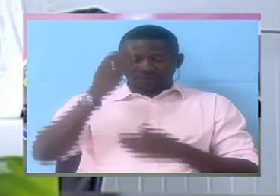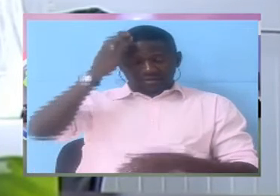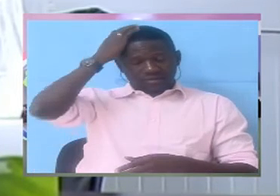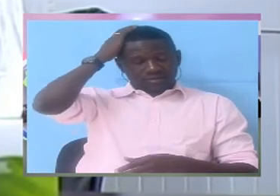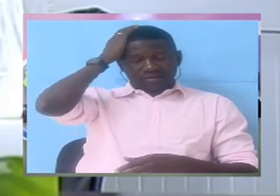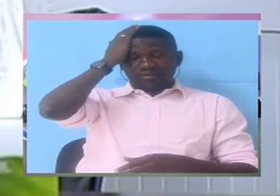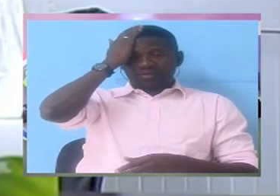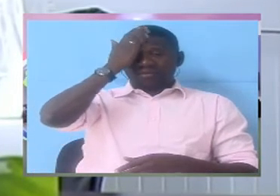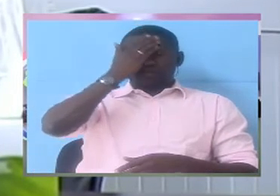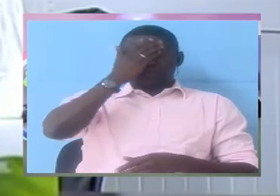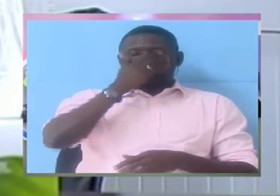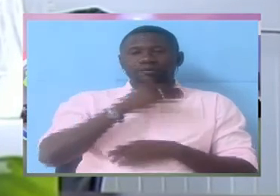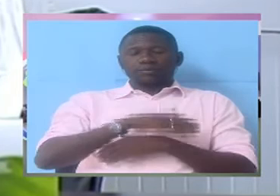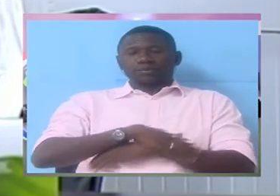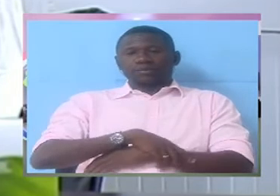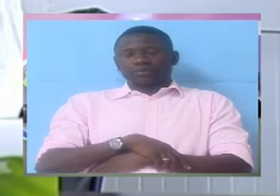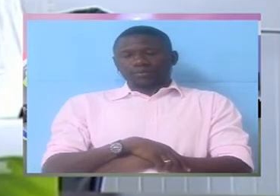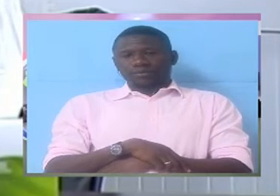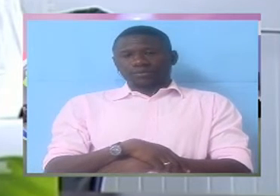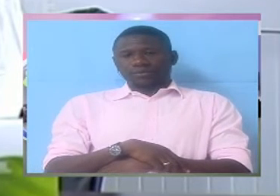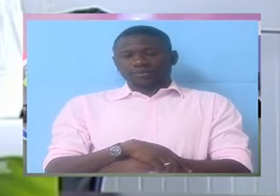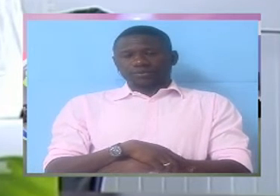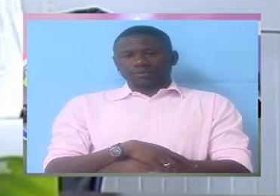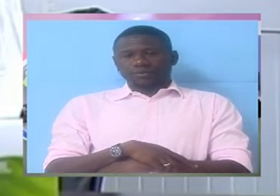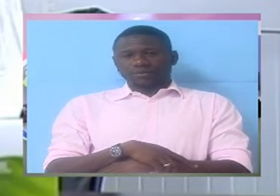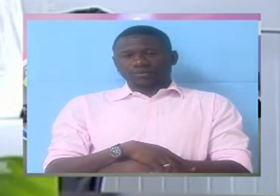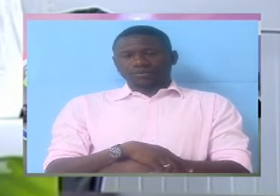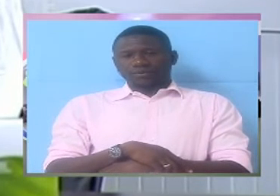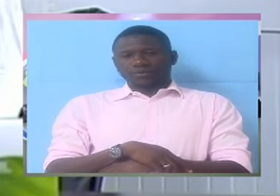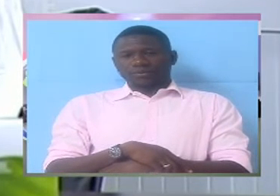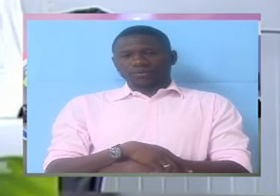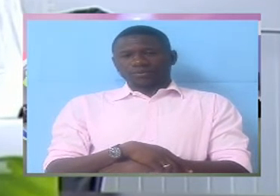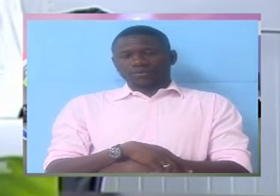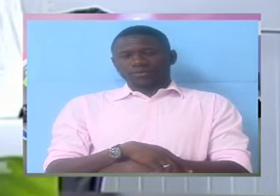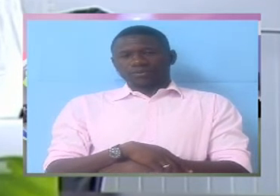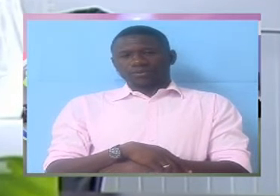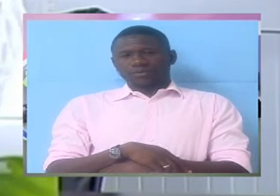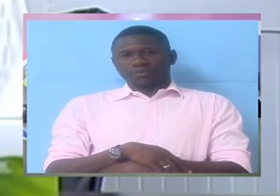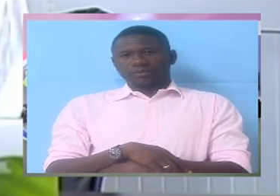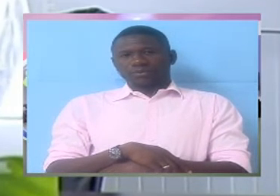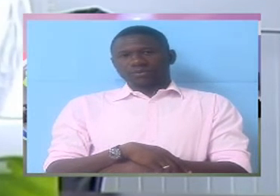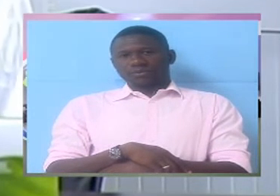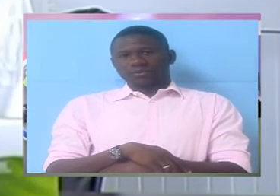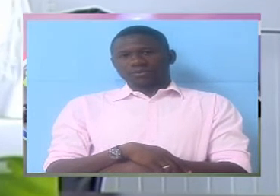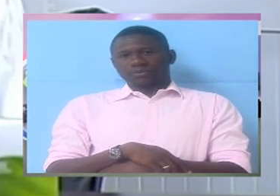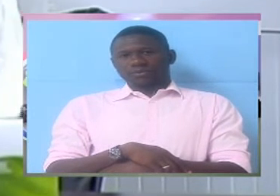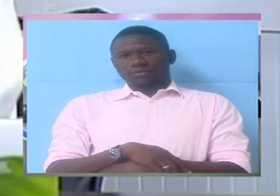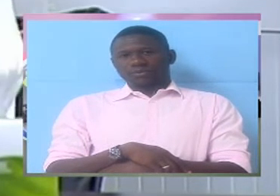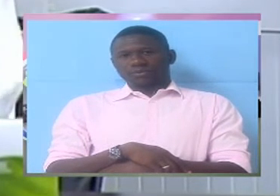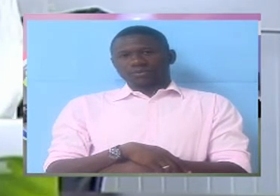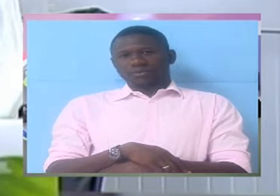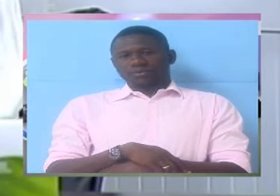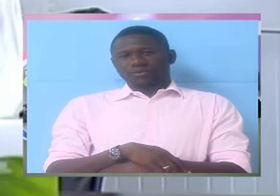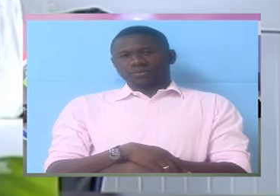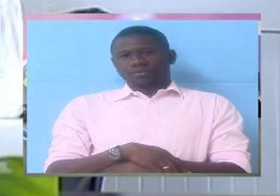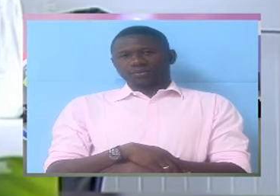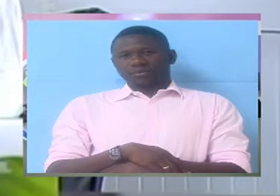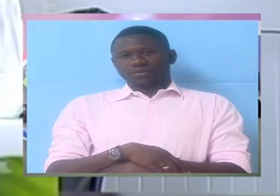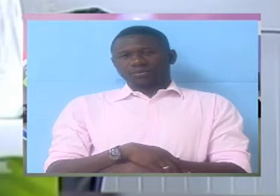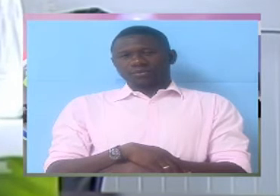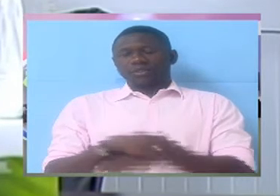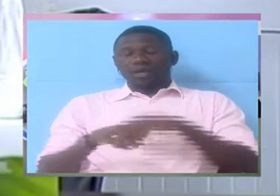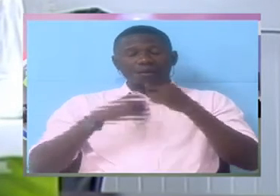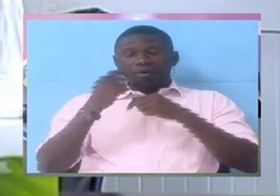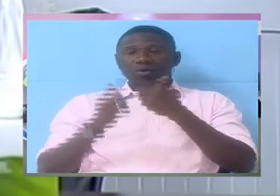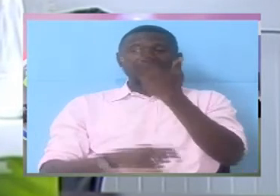amunta nyin keta kuleti me yalon ko I fanalu ye Gambia dinglu mutale keta jireya ibe 90% of